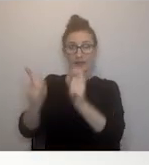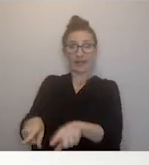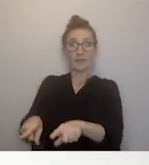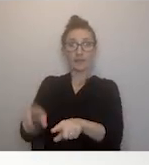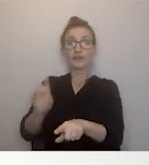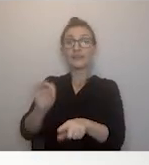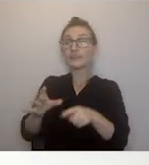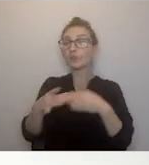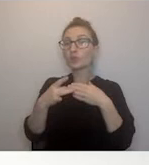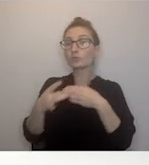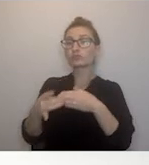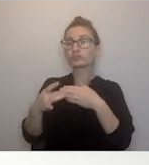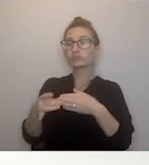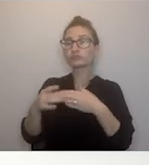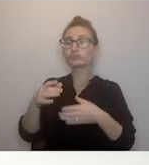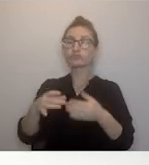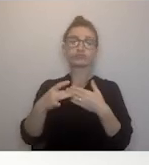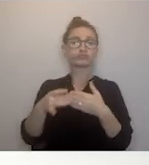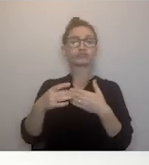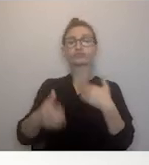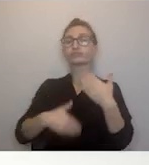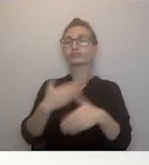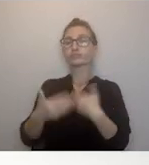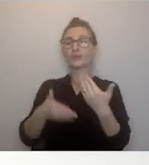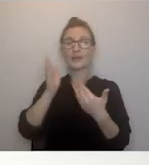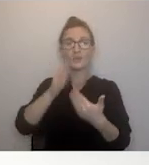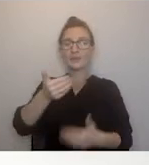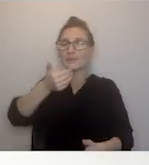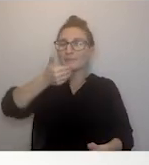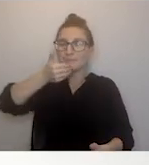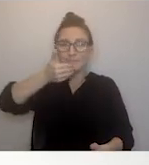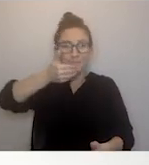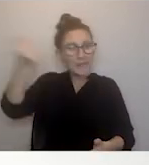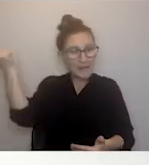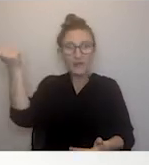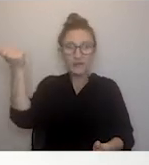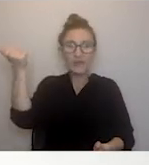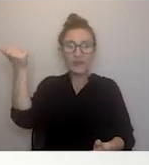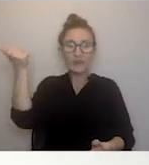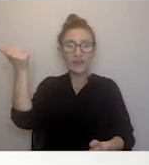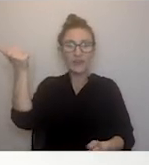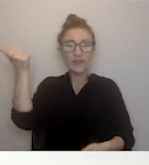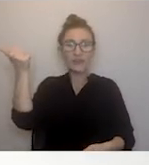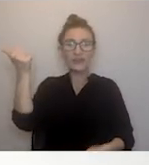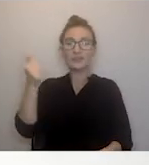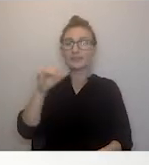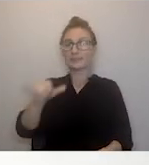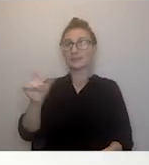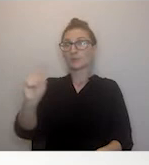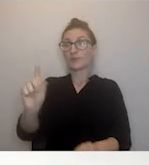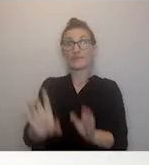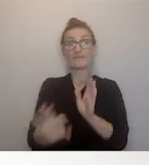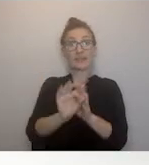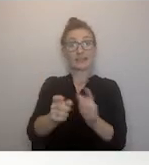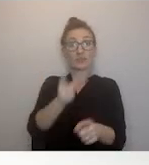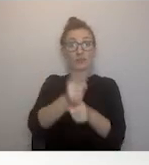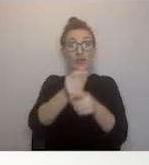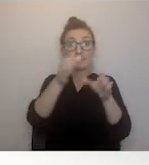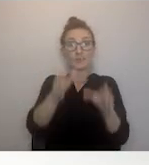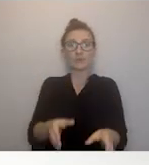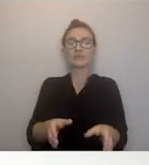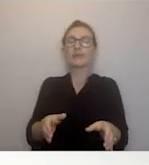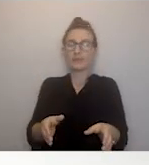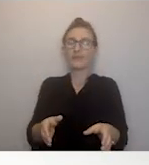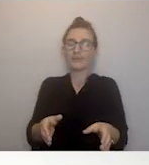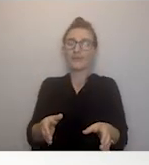you create at the end, when you go with how the group is moving, is going to be better than anything you could have tried to force to create. And that's where finding